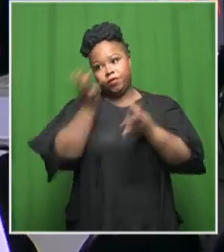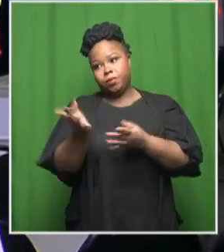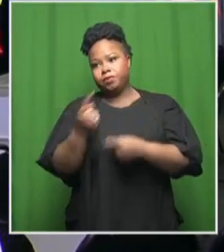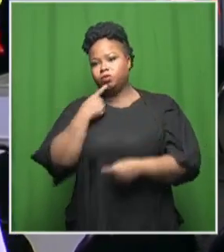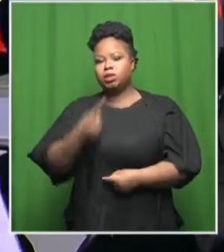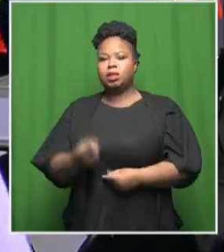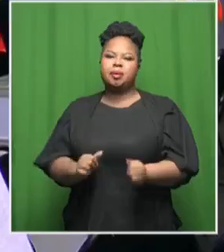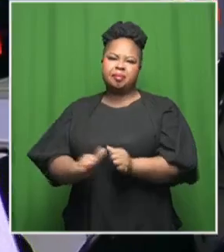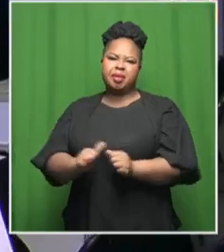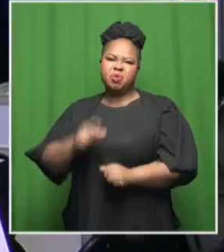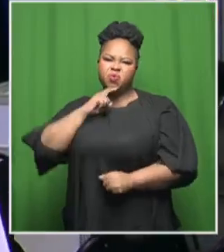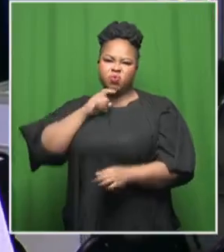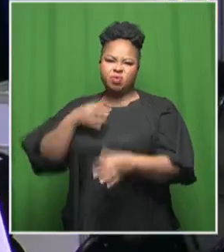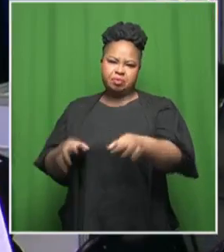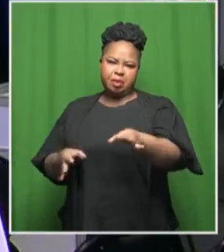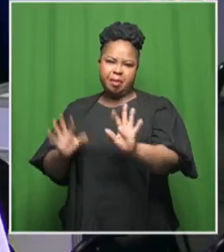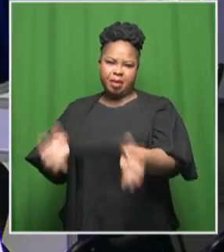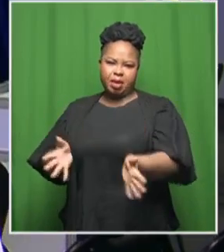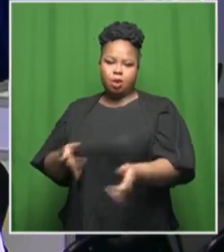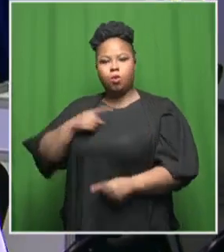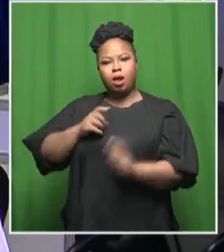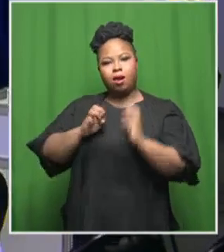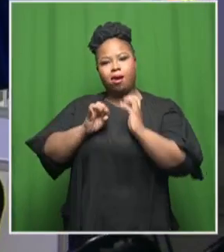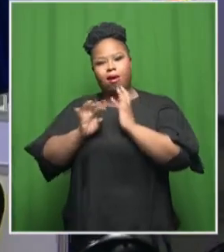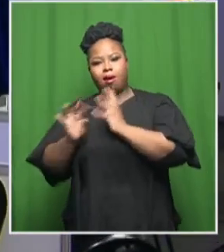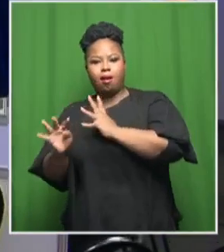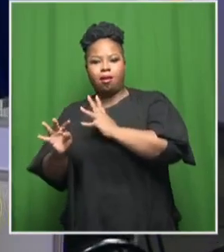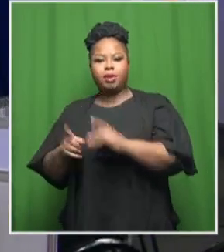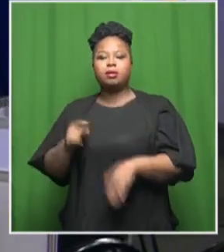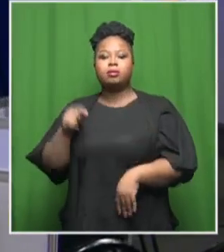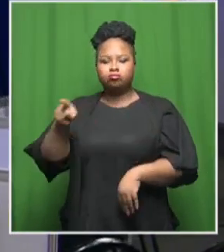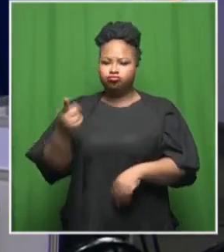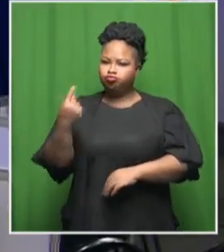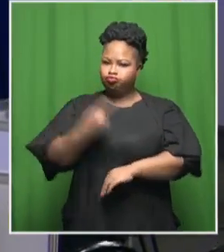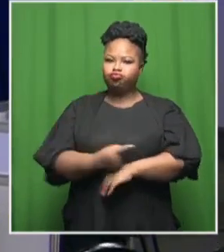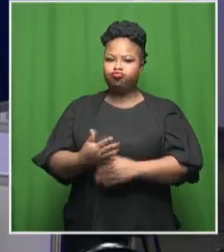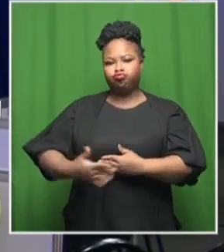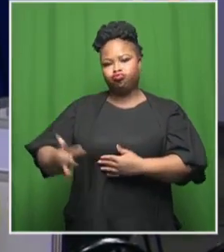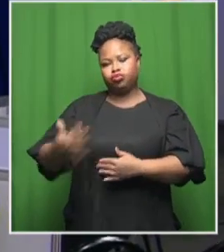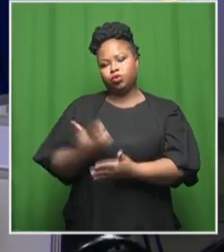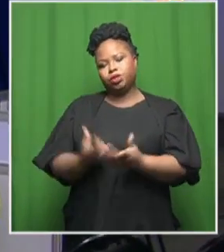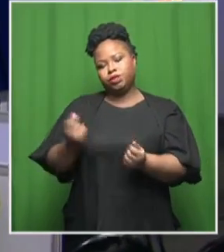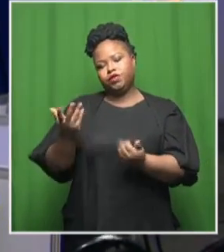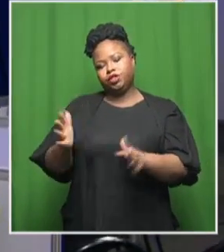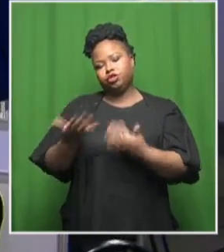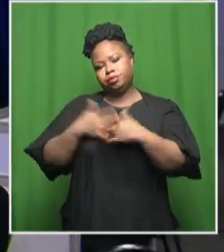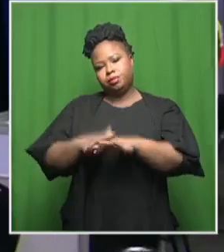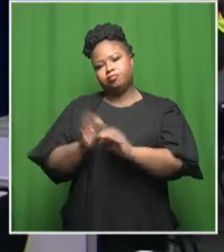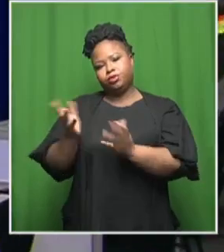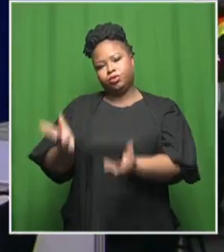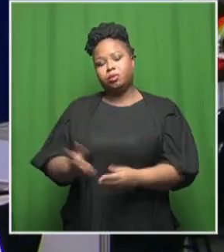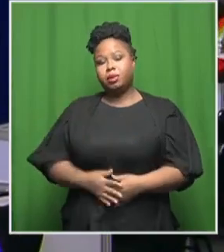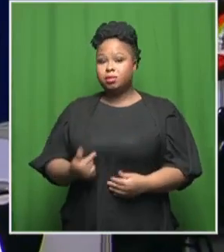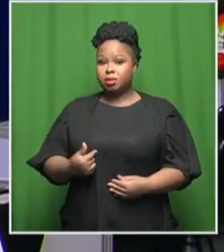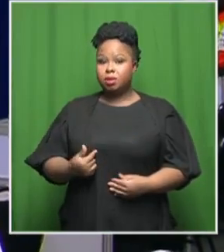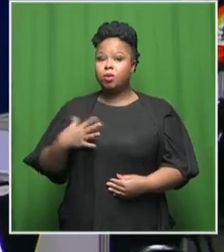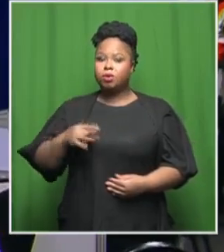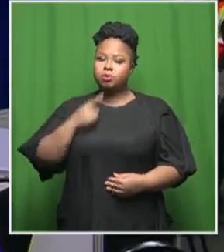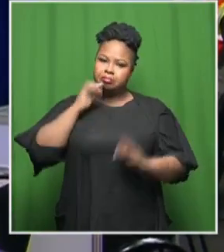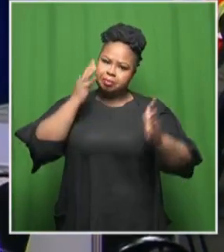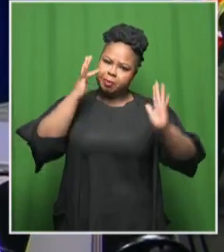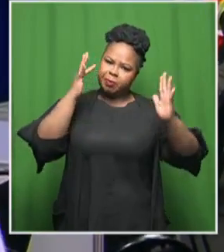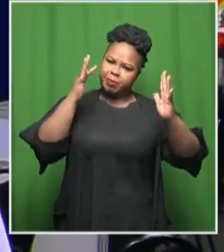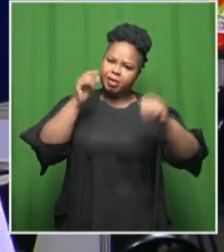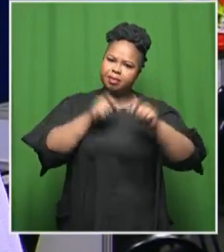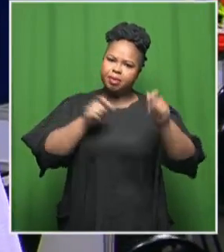entirely manual to ensure that the queues start moving. And during the course of the day, that was what we had implemented. And I must say, I must commend the